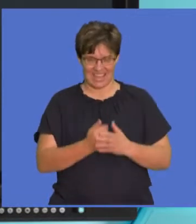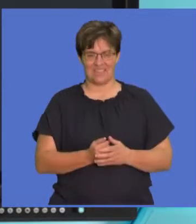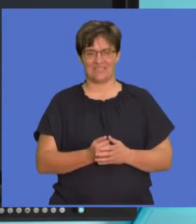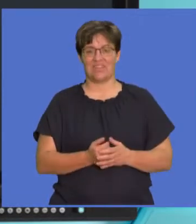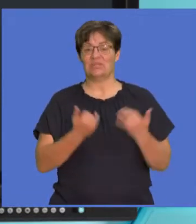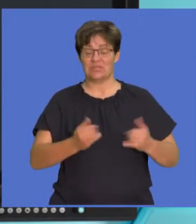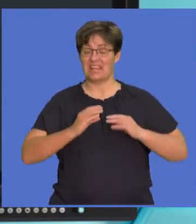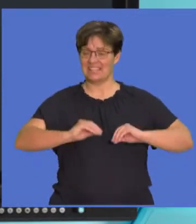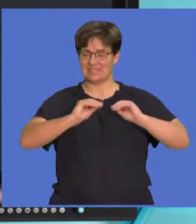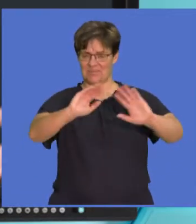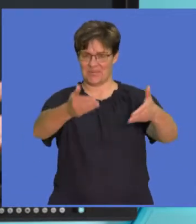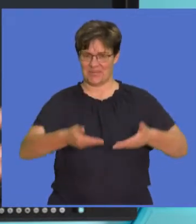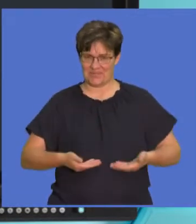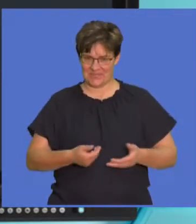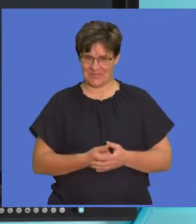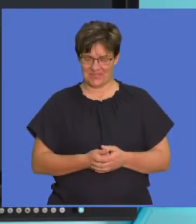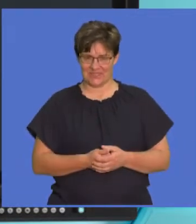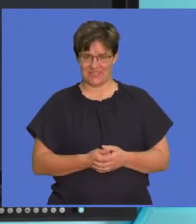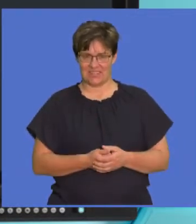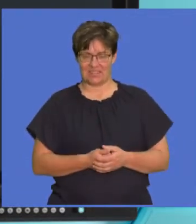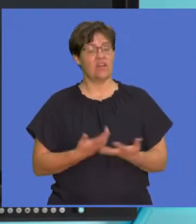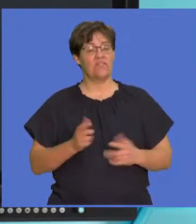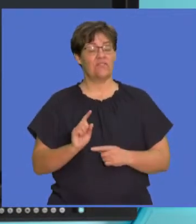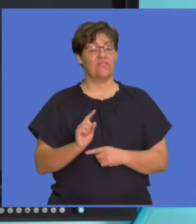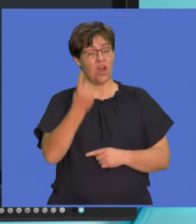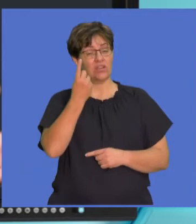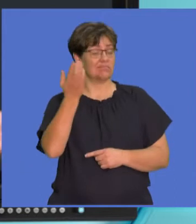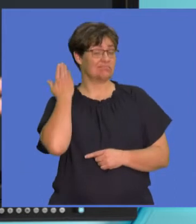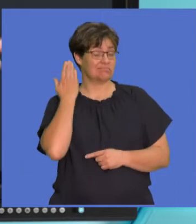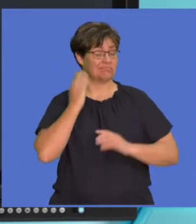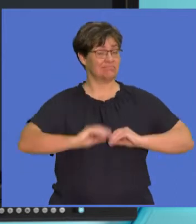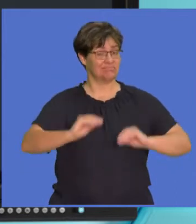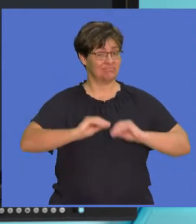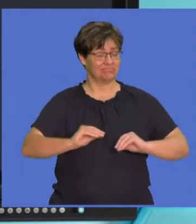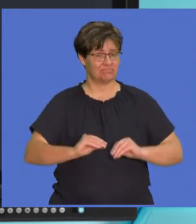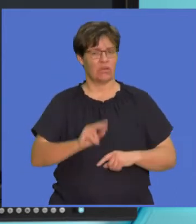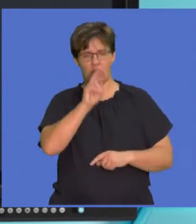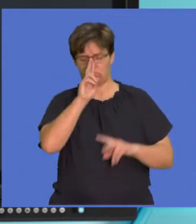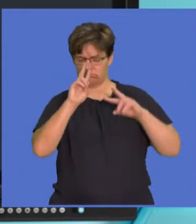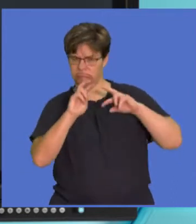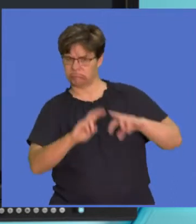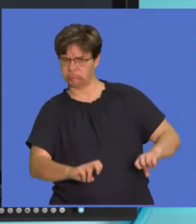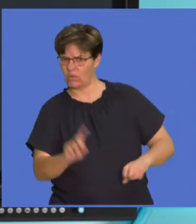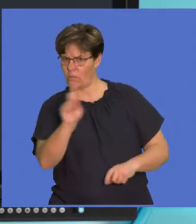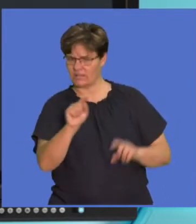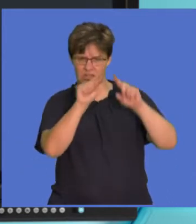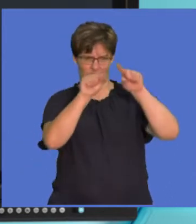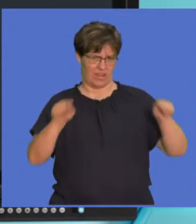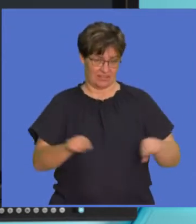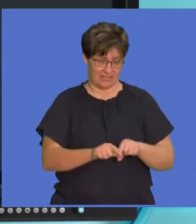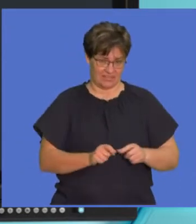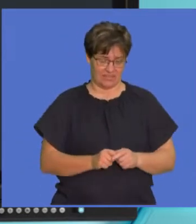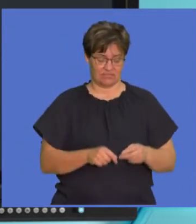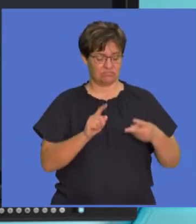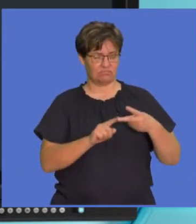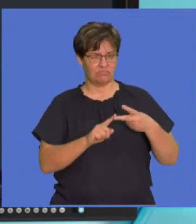welcome to today's lesson. So the first lesson that we had, we looked at investigating some triangles. We looked at the